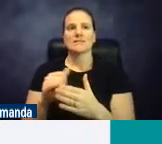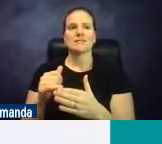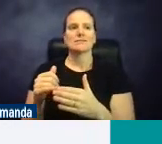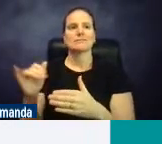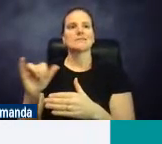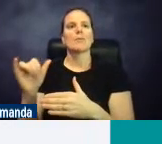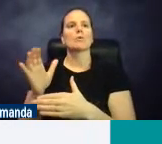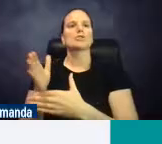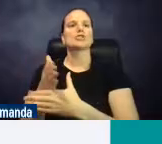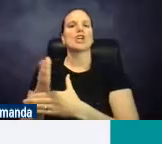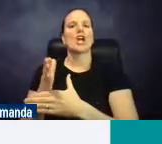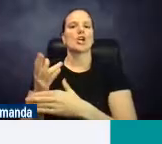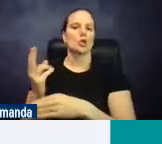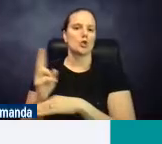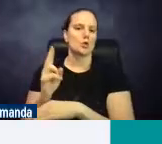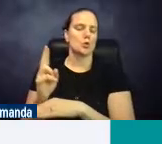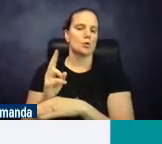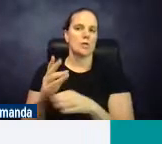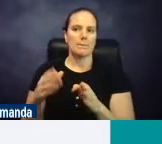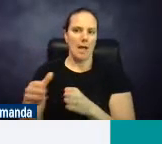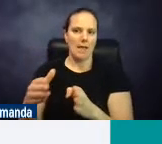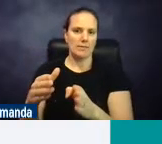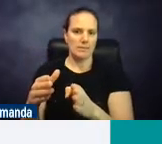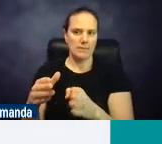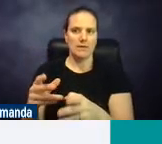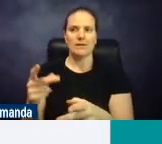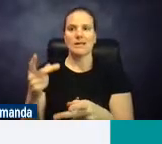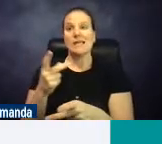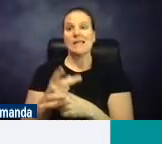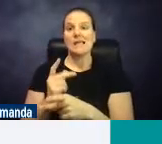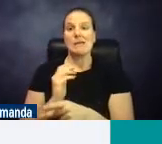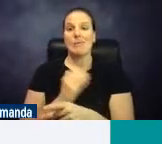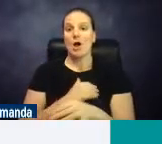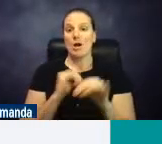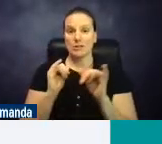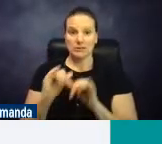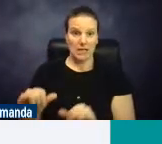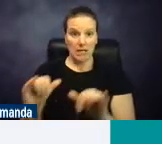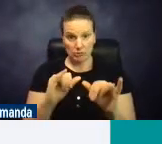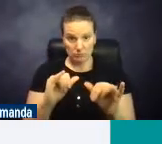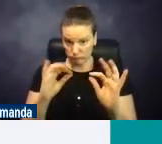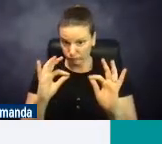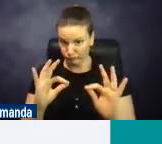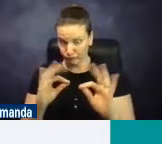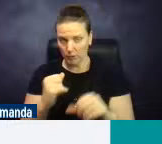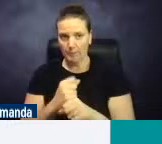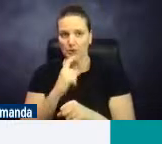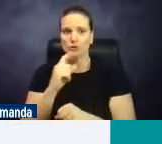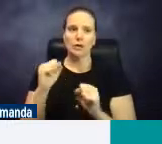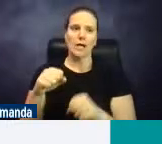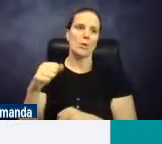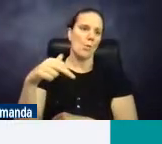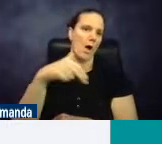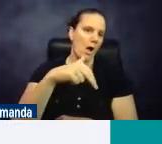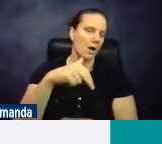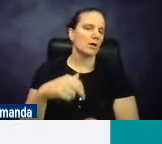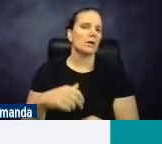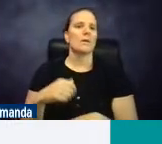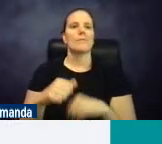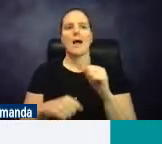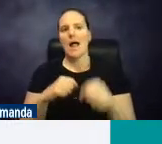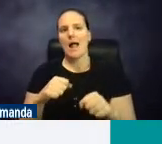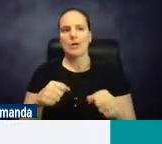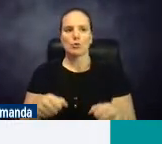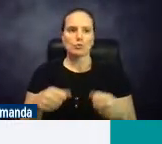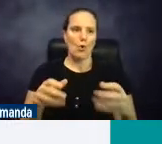off, in keeping with our standards to make sure that there's walkable, bikeable grades, rollable